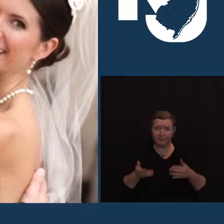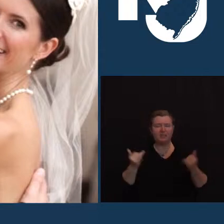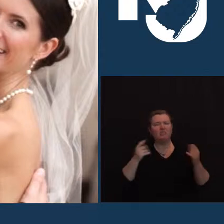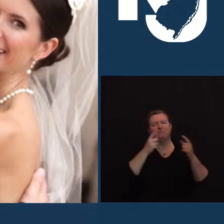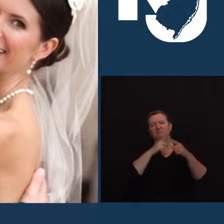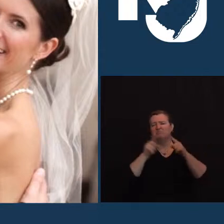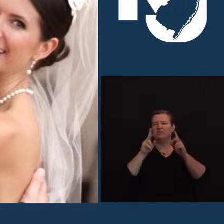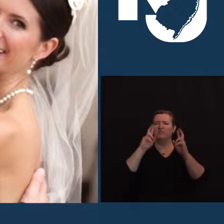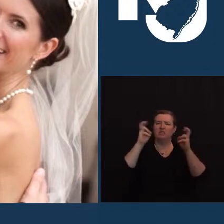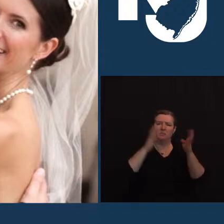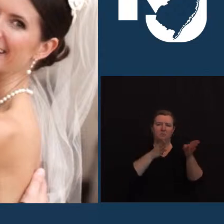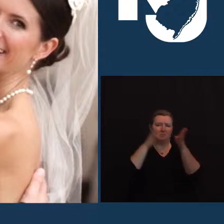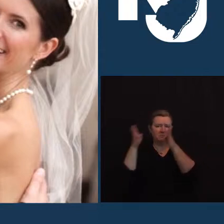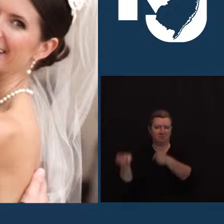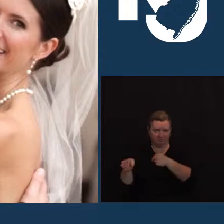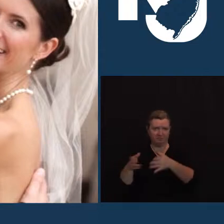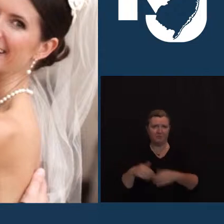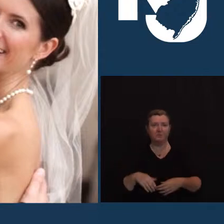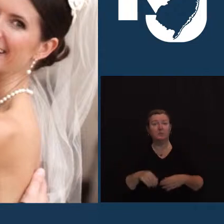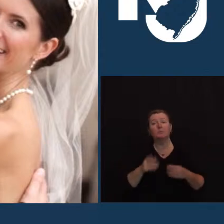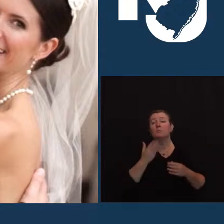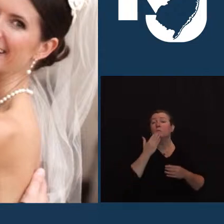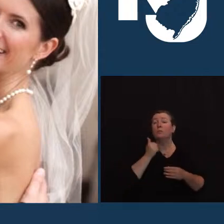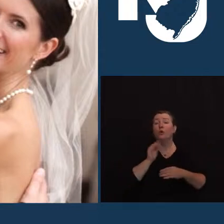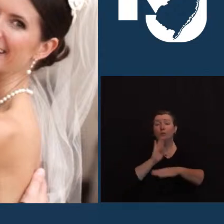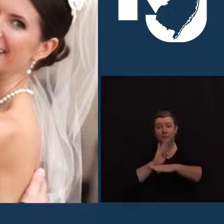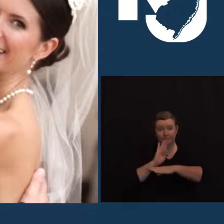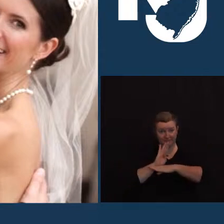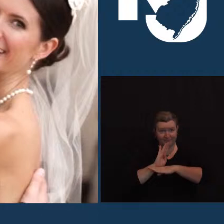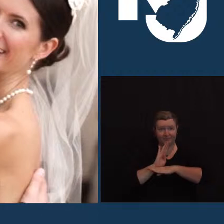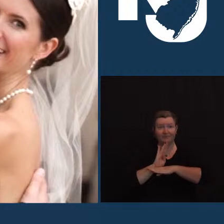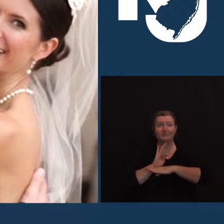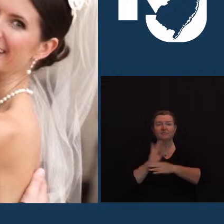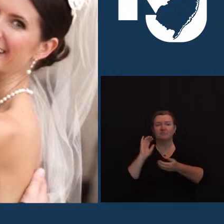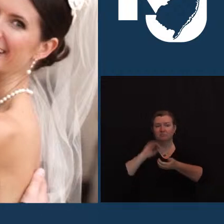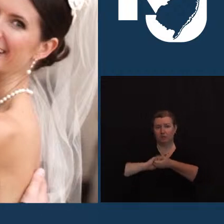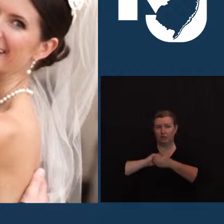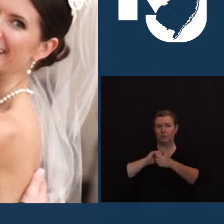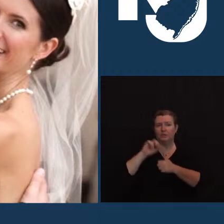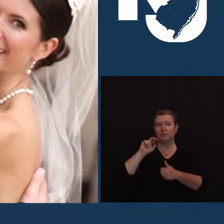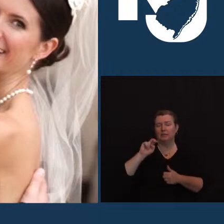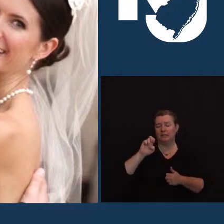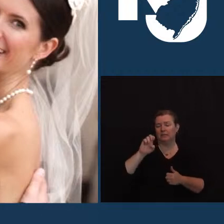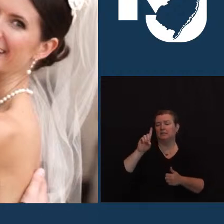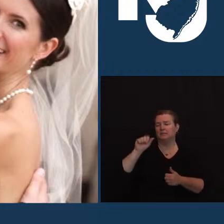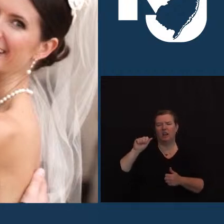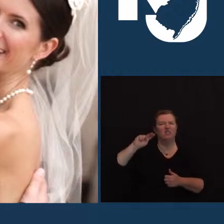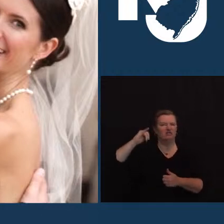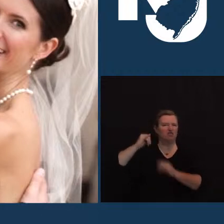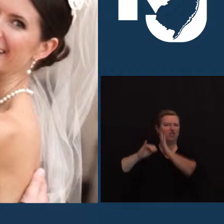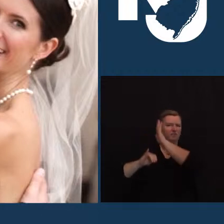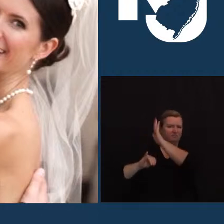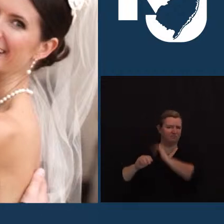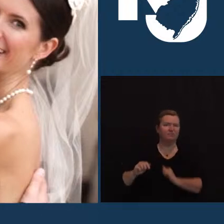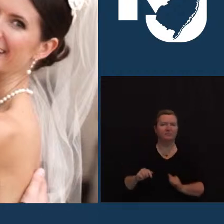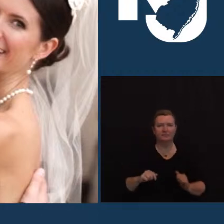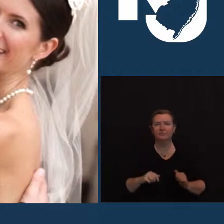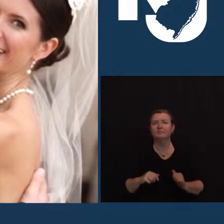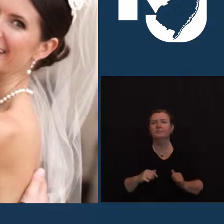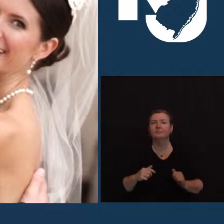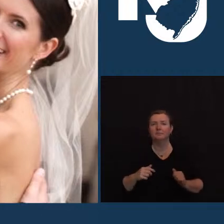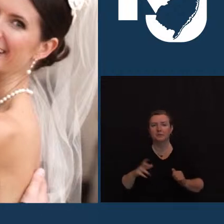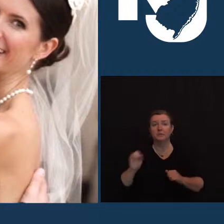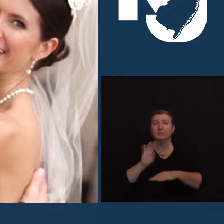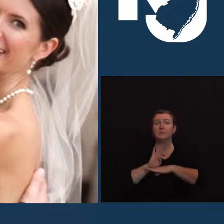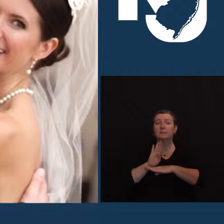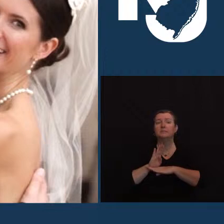help their communities come back in partnership with the New Jersey Economic Development Authority. And today we're going to visit Hackettstown, not too far from where